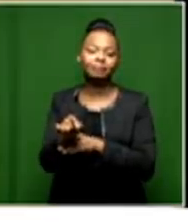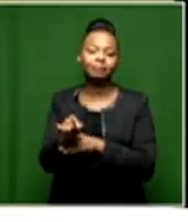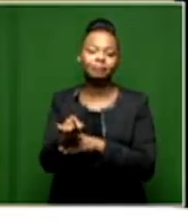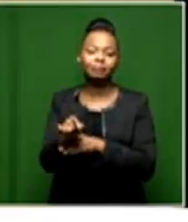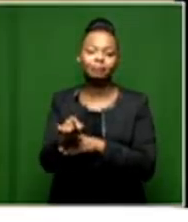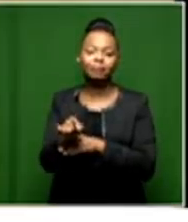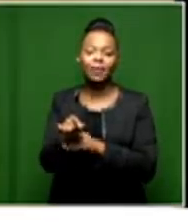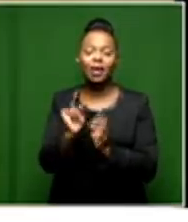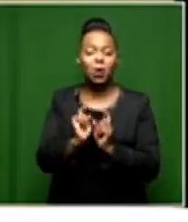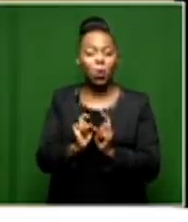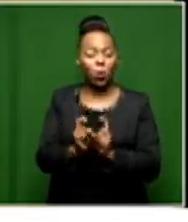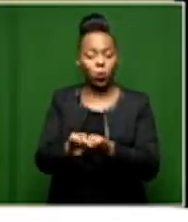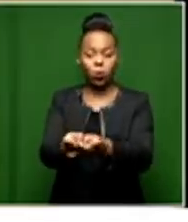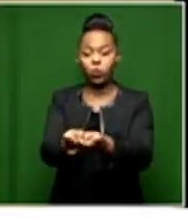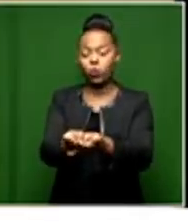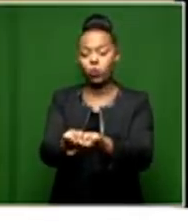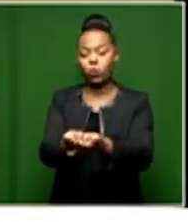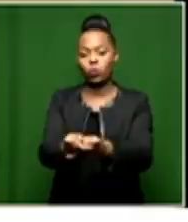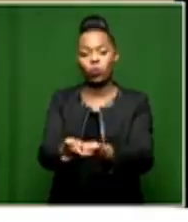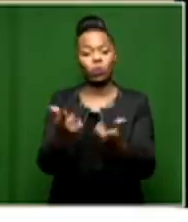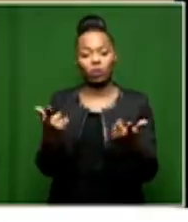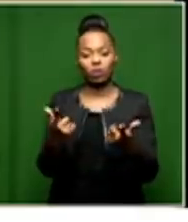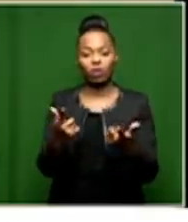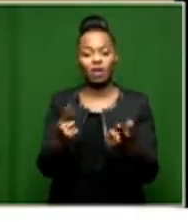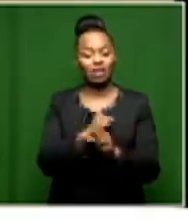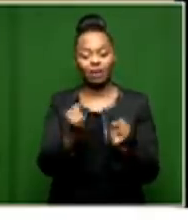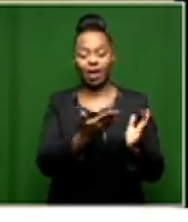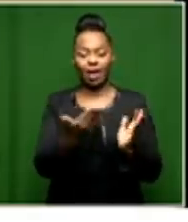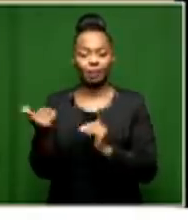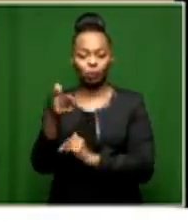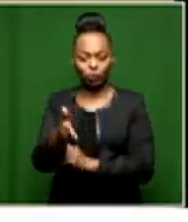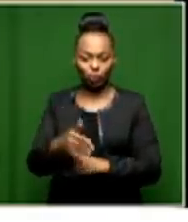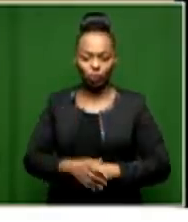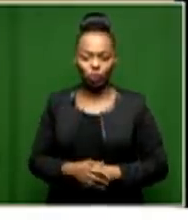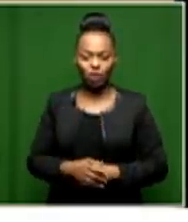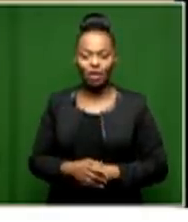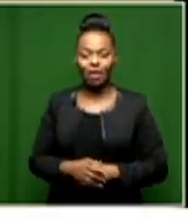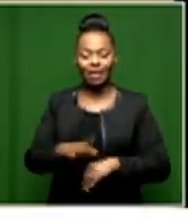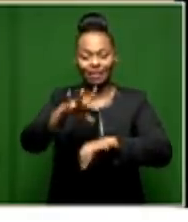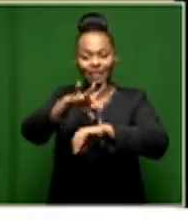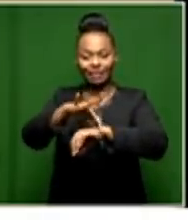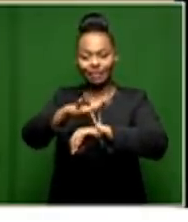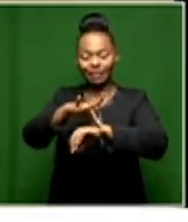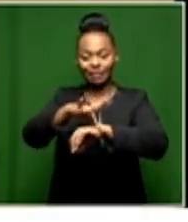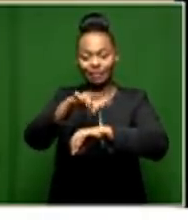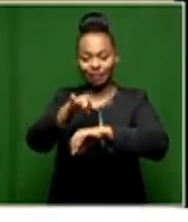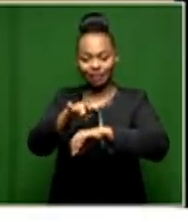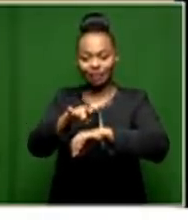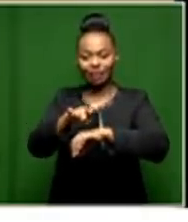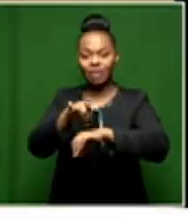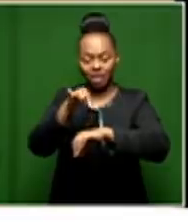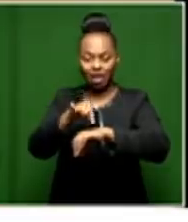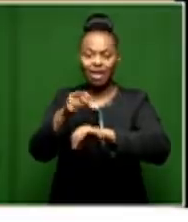rapid than was expected. The spectrum of disease from it is varied. You can die from